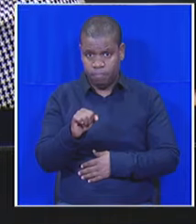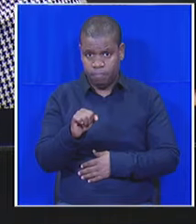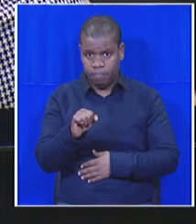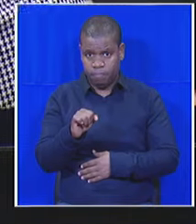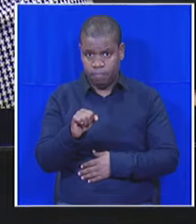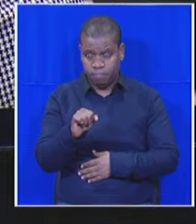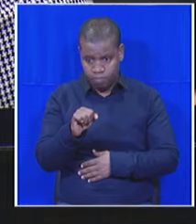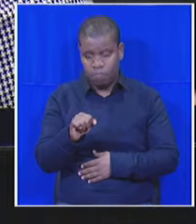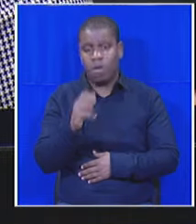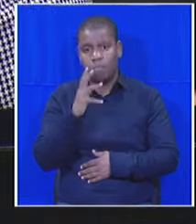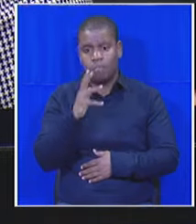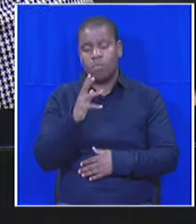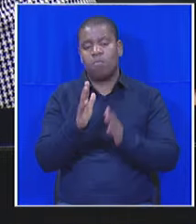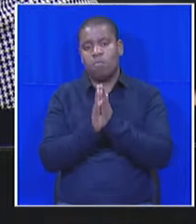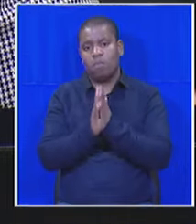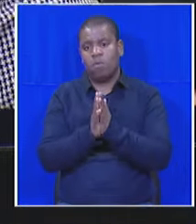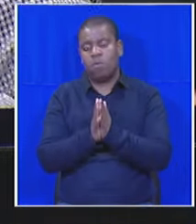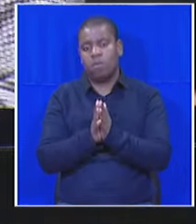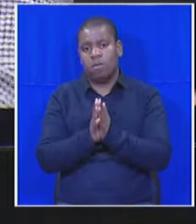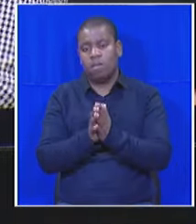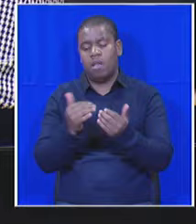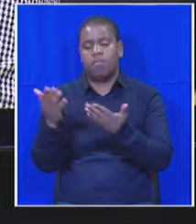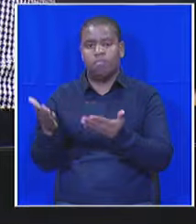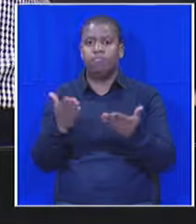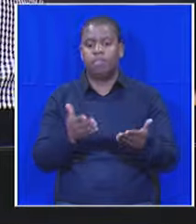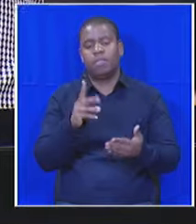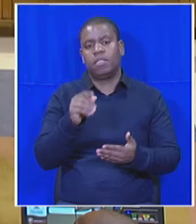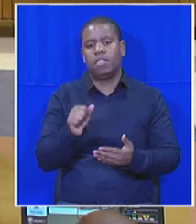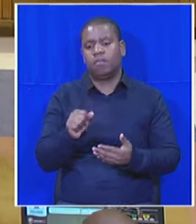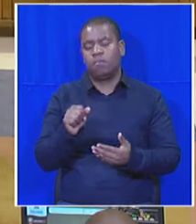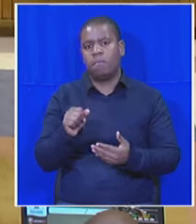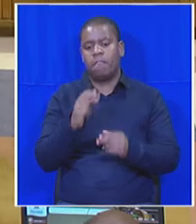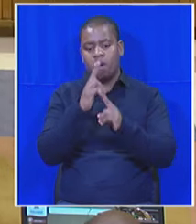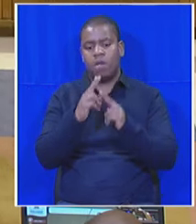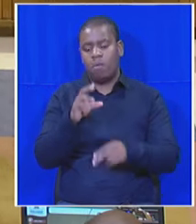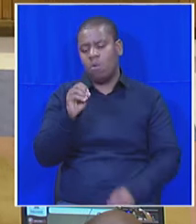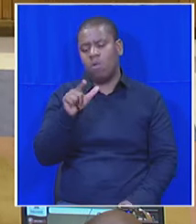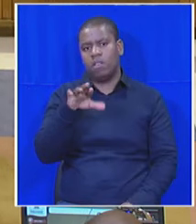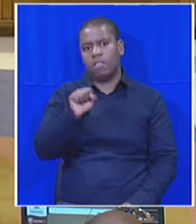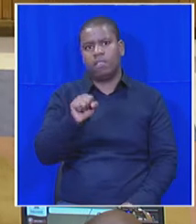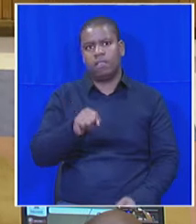Declaration of vote have been requested. I will invite the DA. Honorable Ollis.